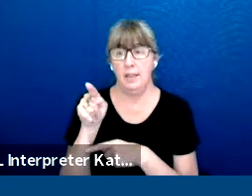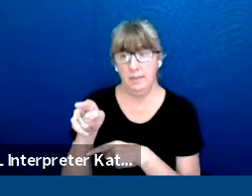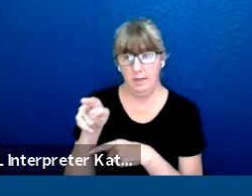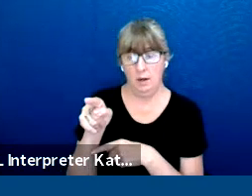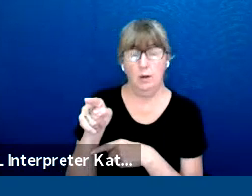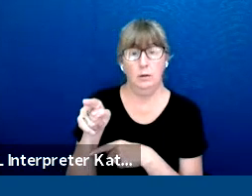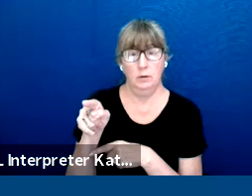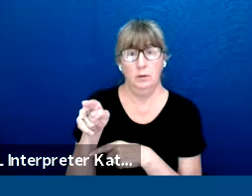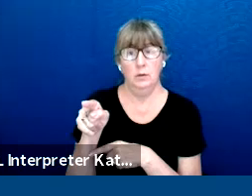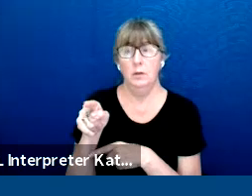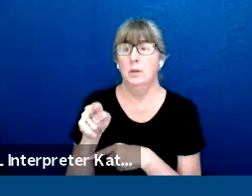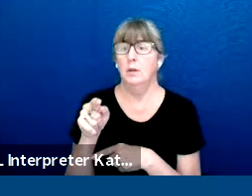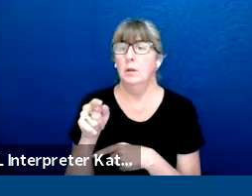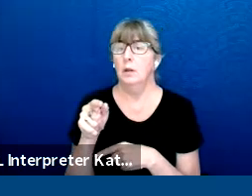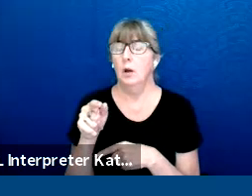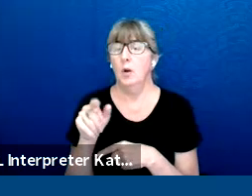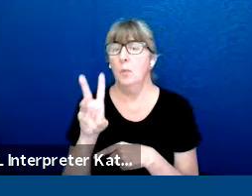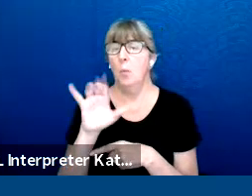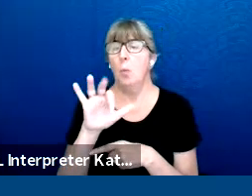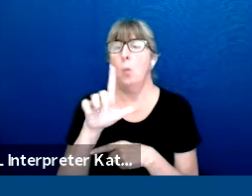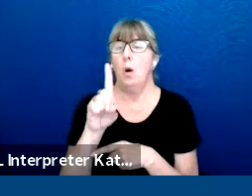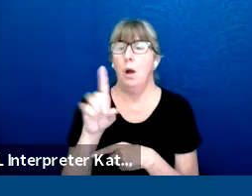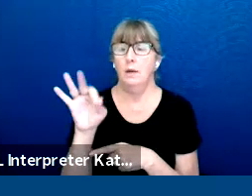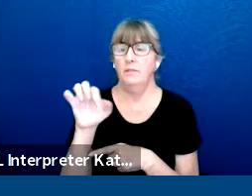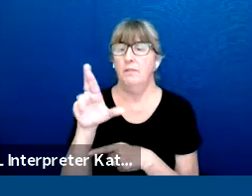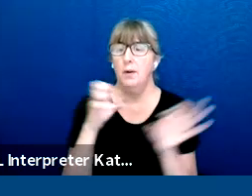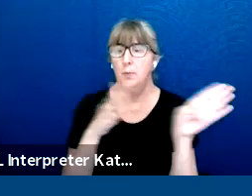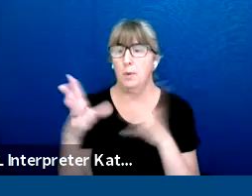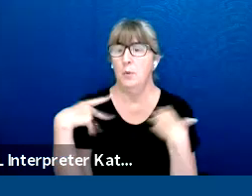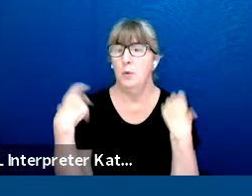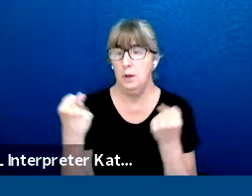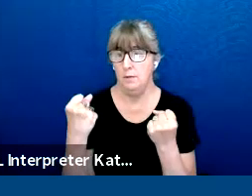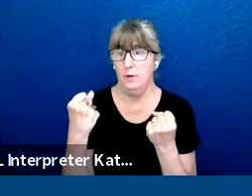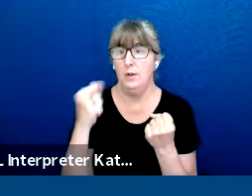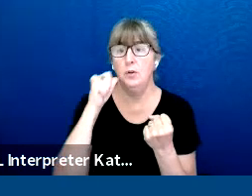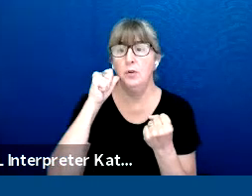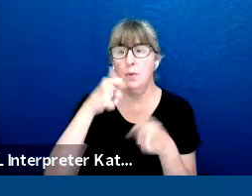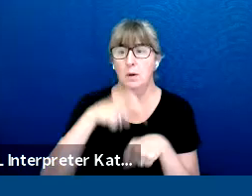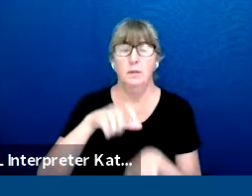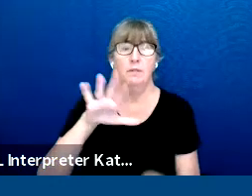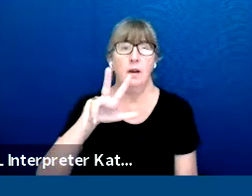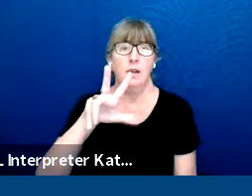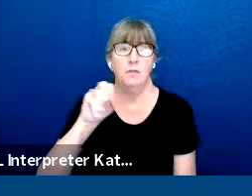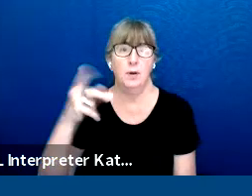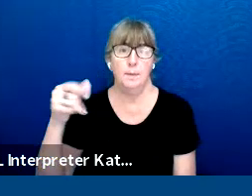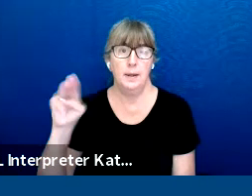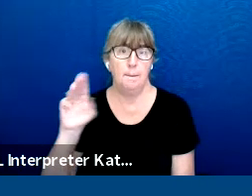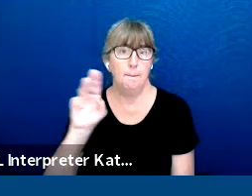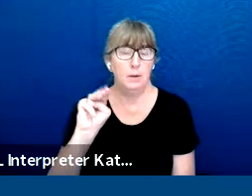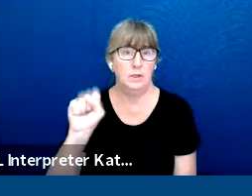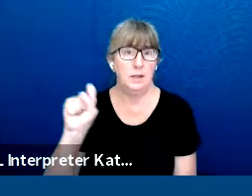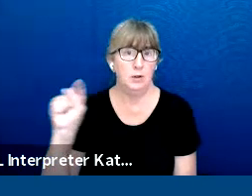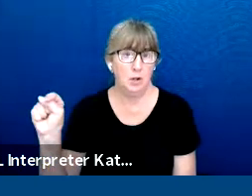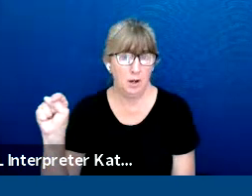webinar, Wildfire Preparation and Recovery, and that's happening at 5:30 Mountain Standard Time,